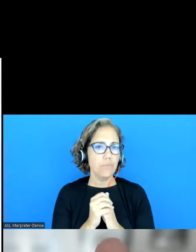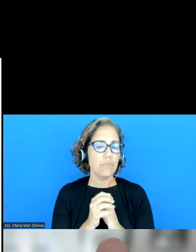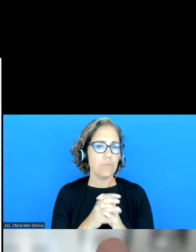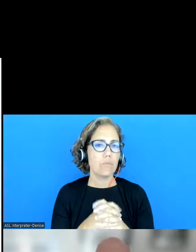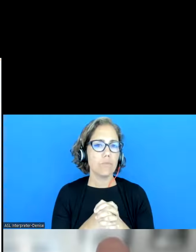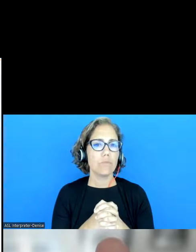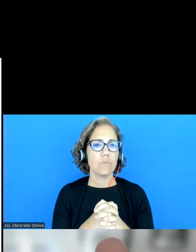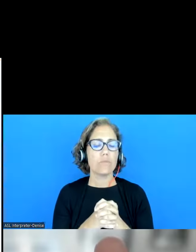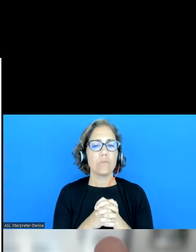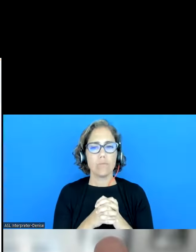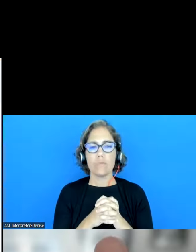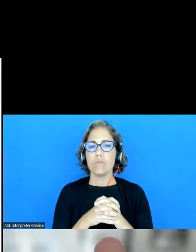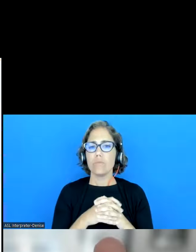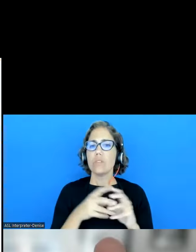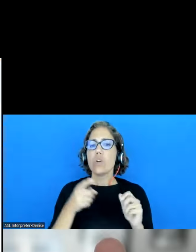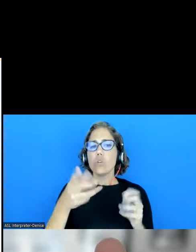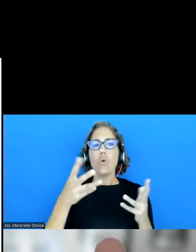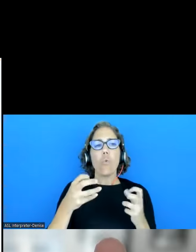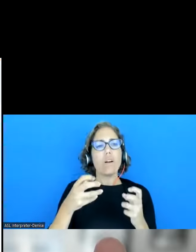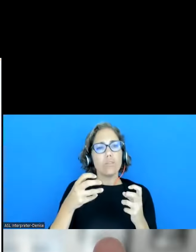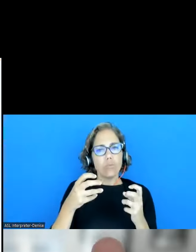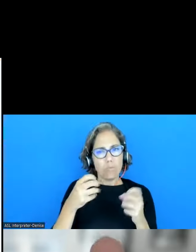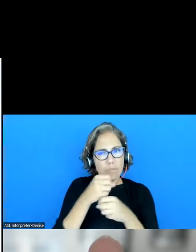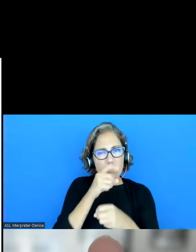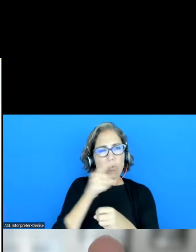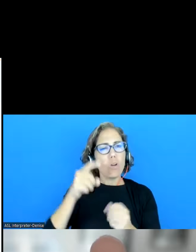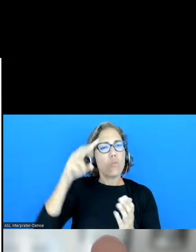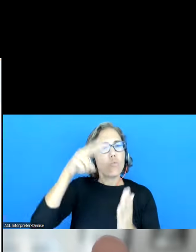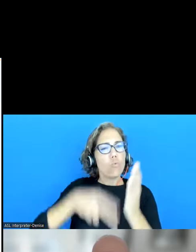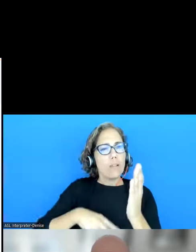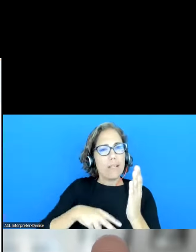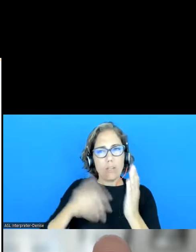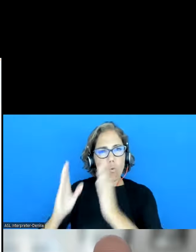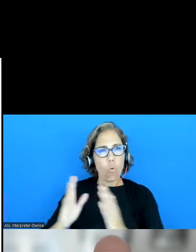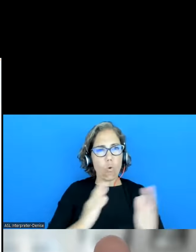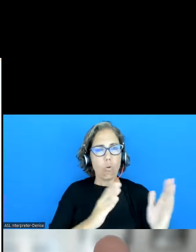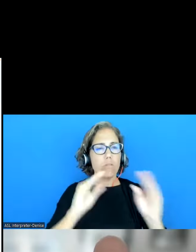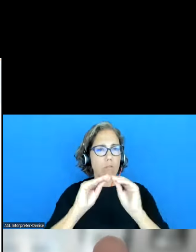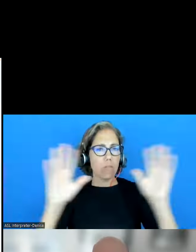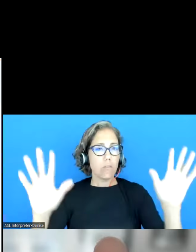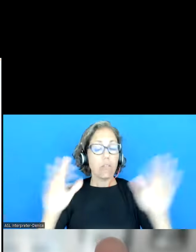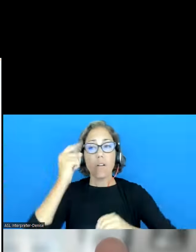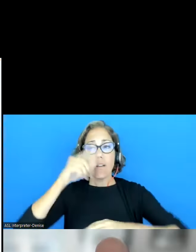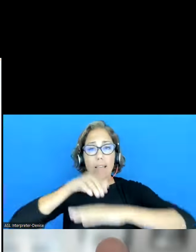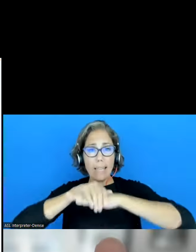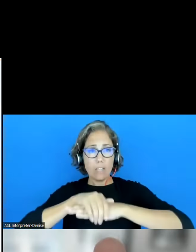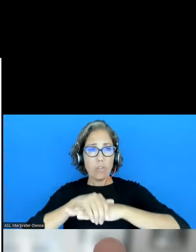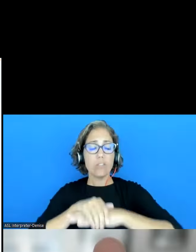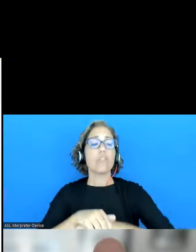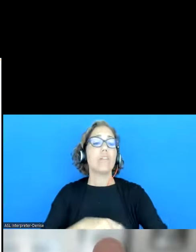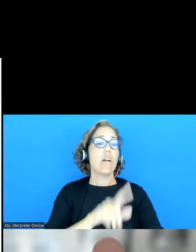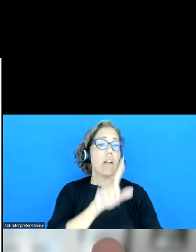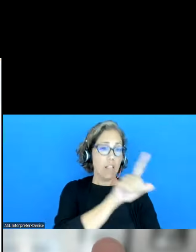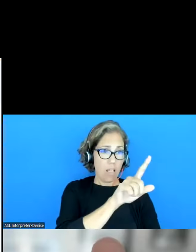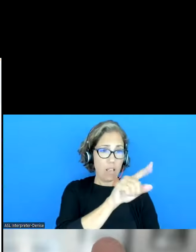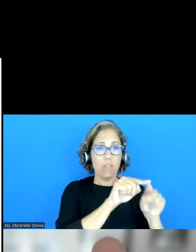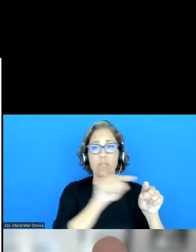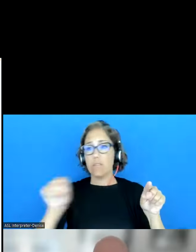You also want to think about the reading order and how people read the page. Of course, in English, we typically read left to right and top to